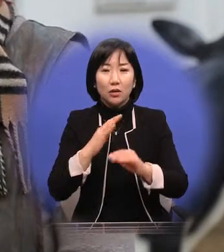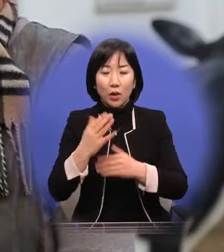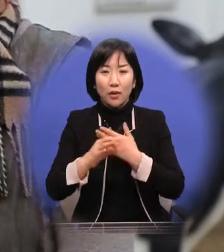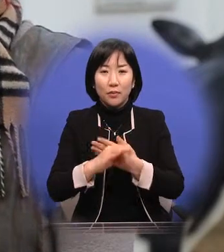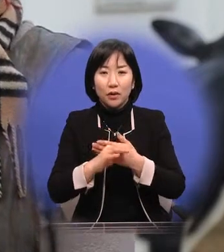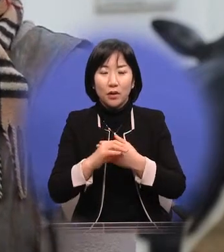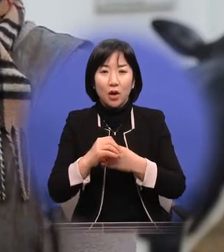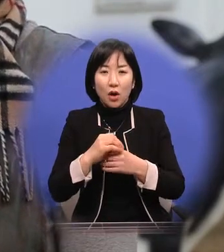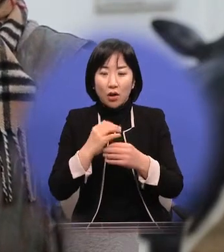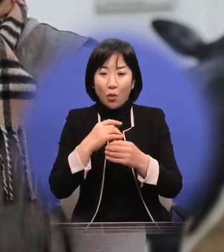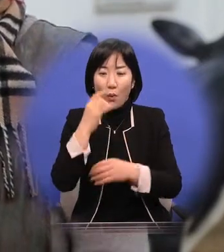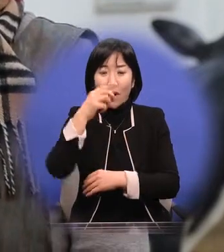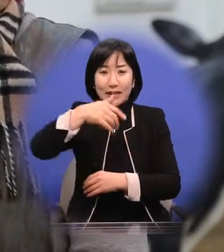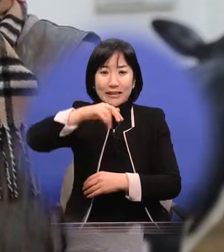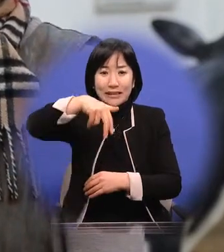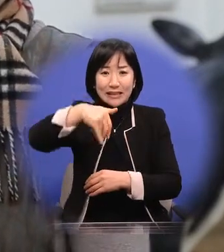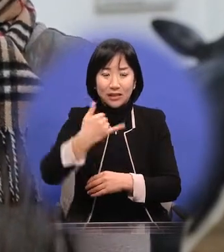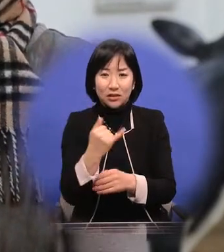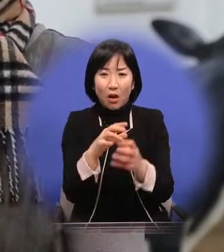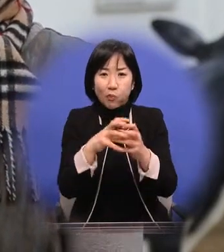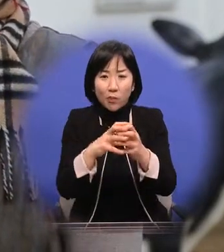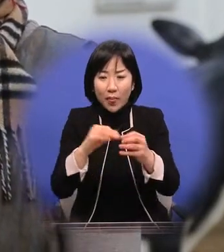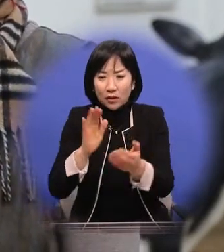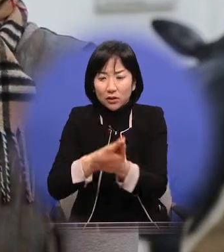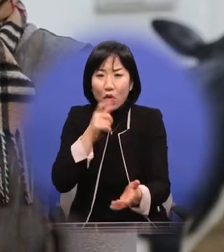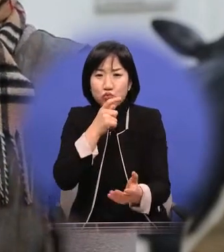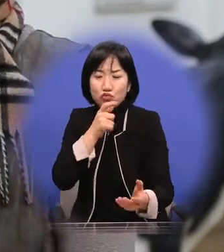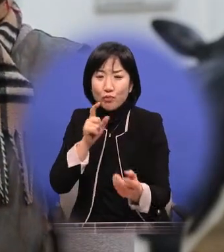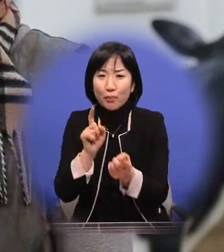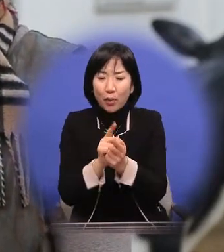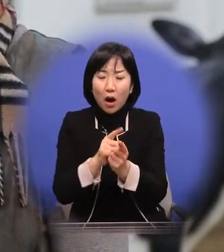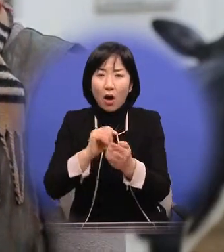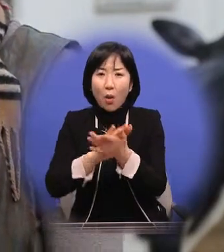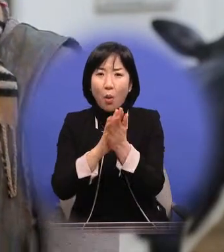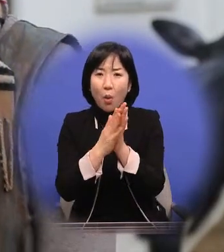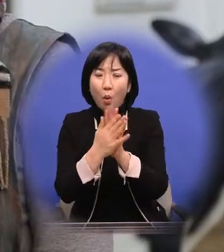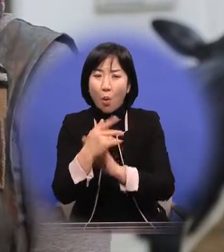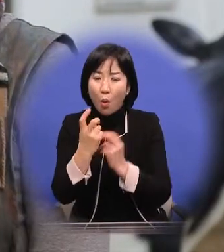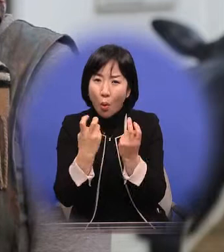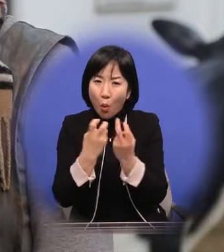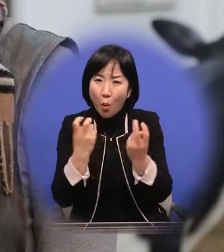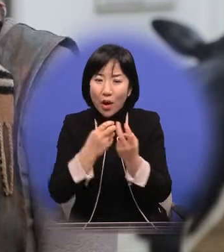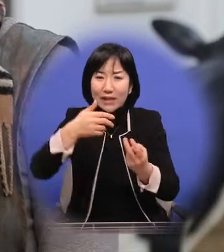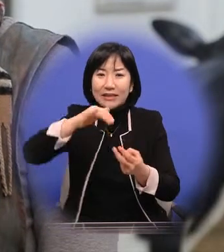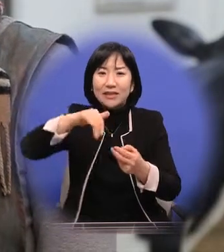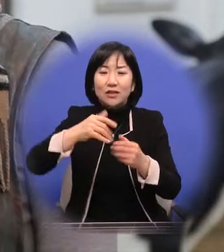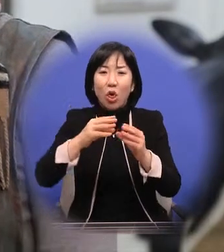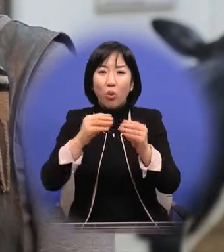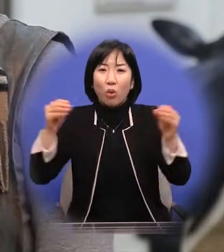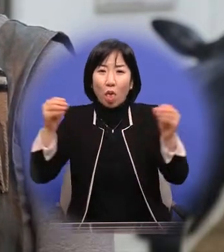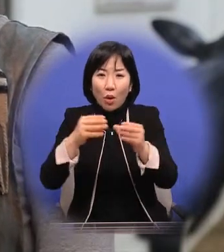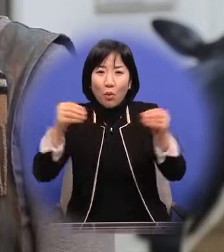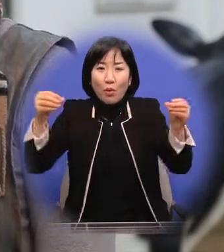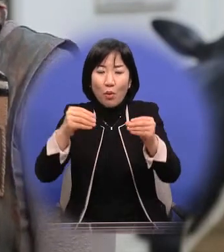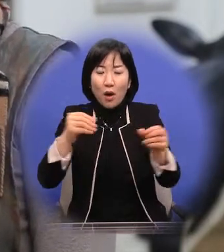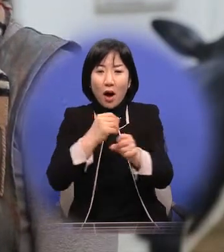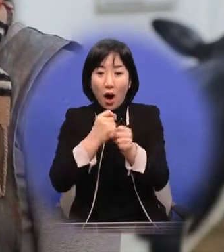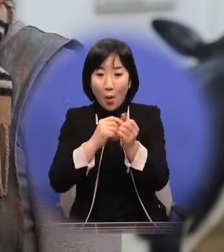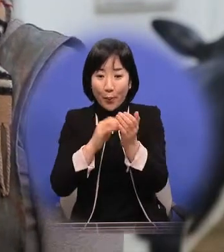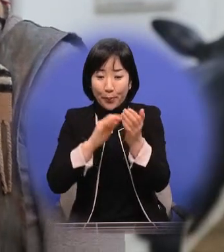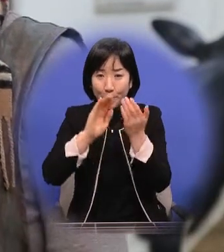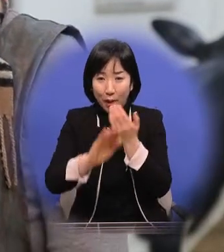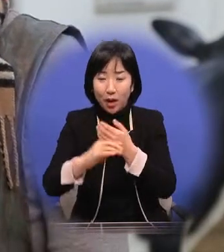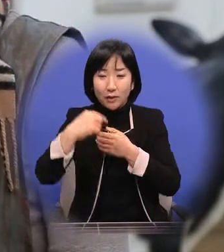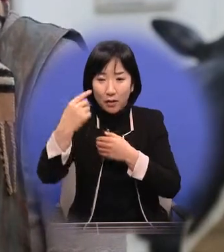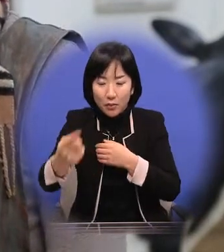I'm and cheese. move on to cheese. I'm going to